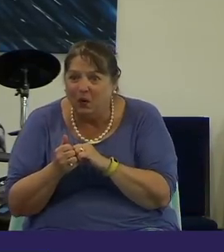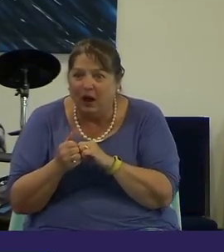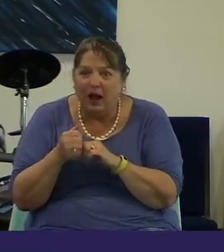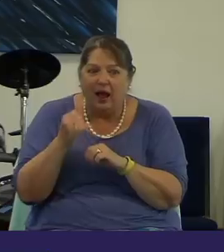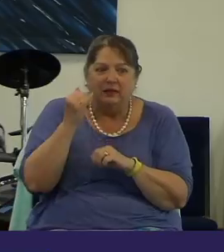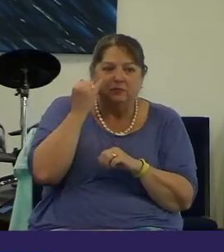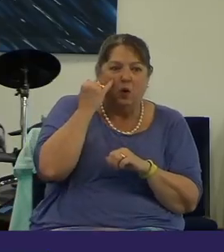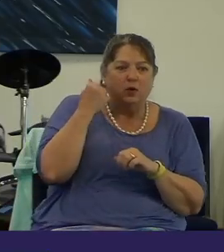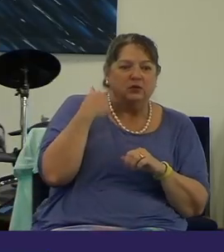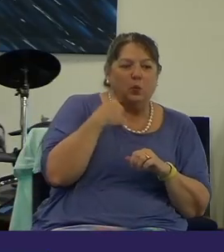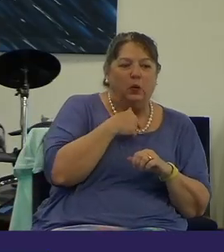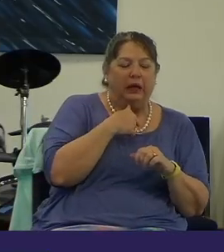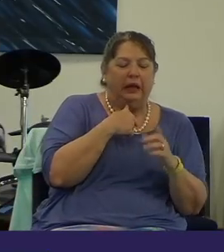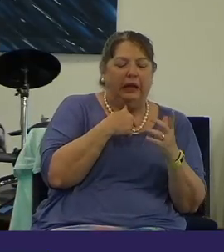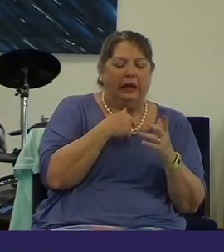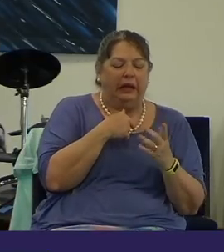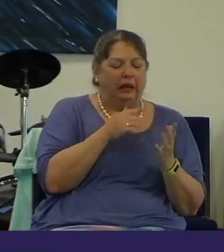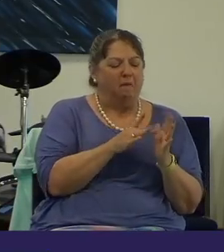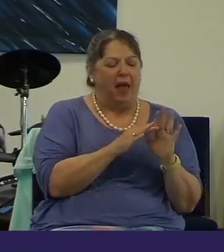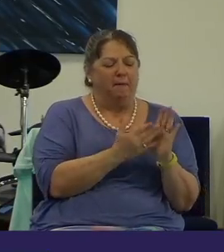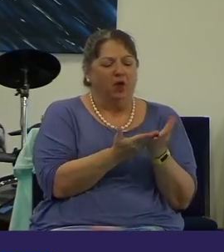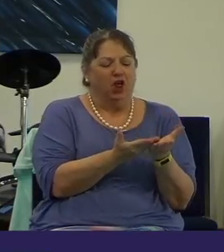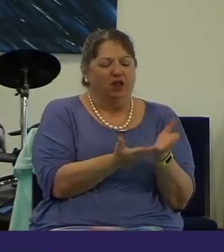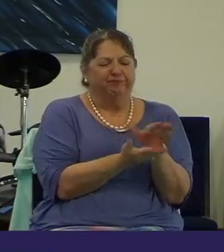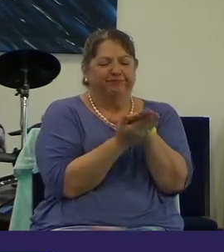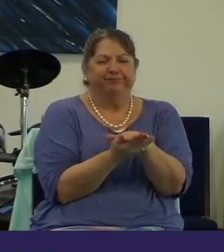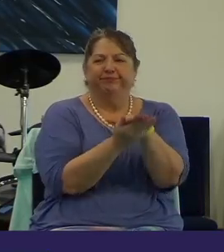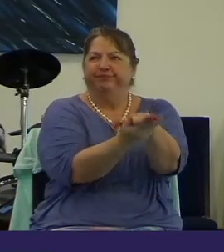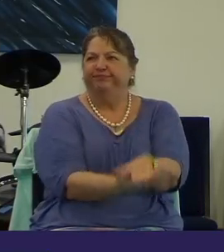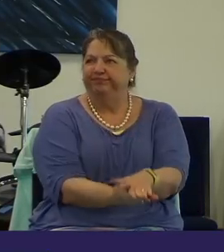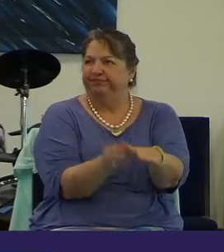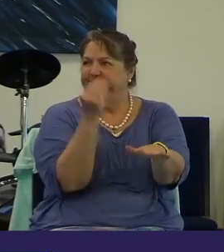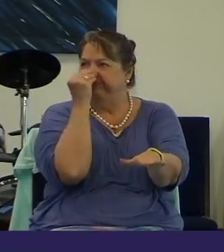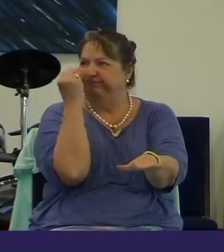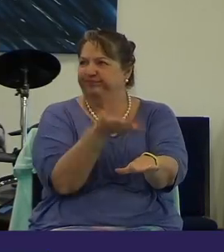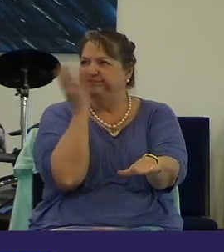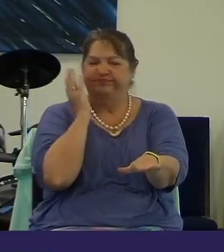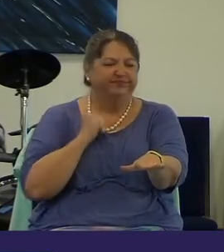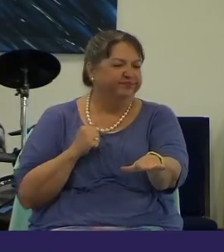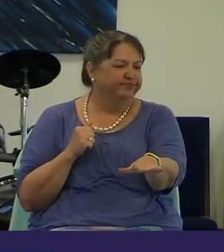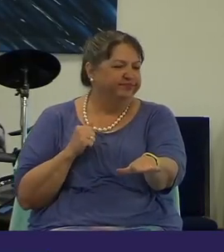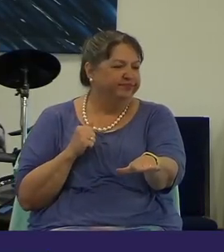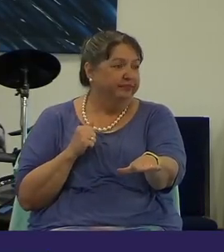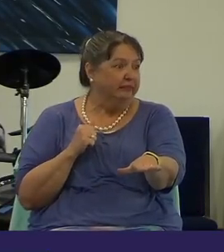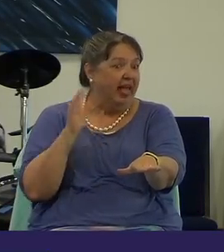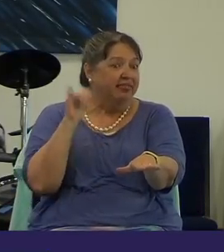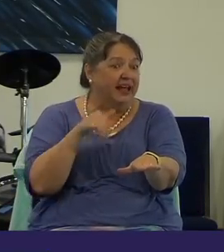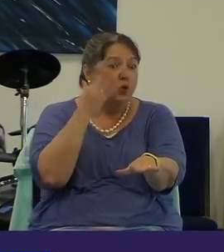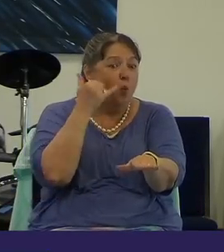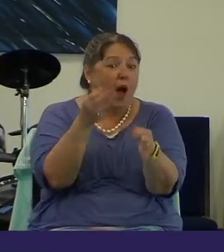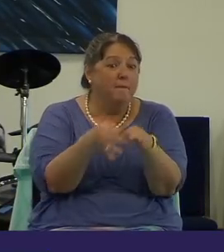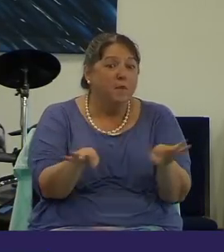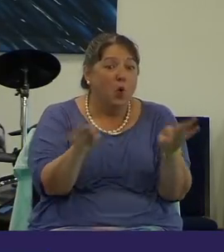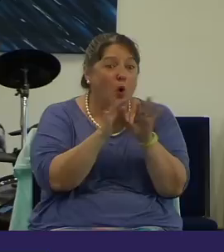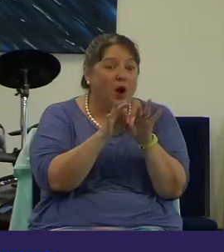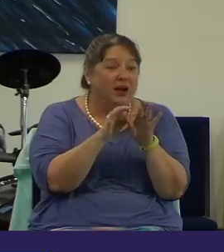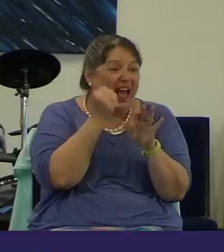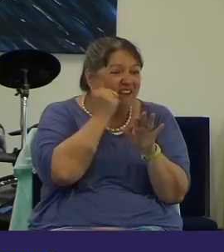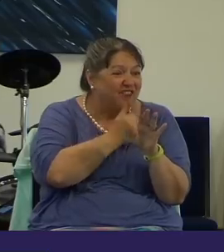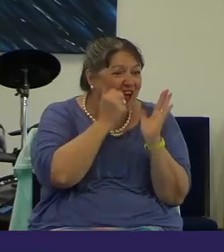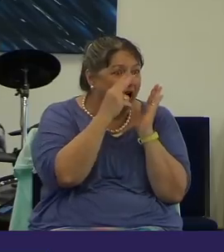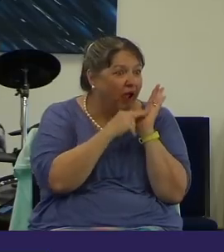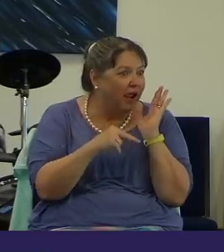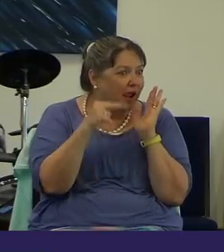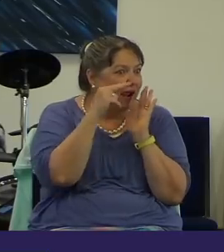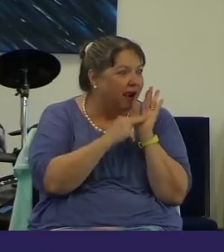us from the word of God. Oh, if he can snatch this book from your daily life, if he can take that book